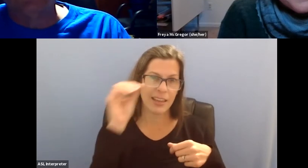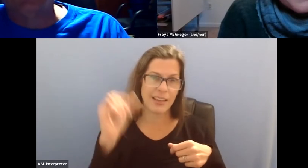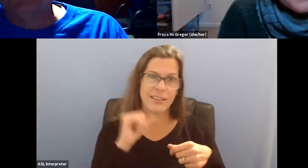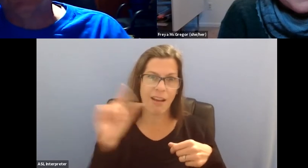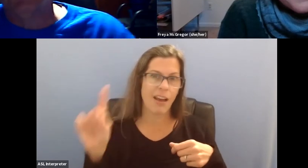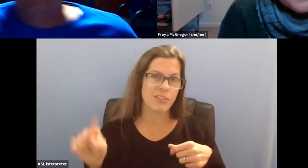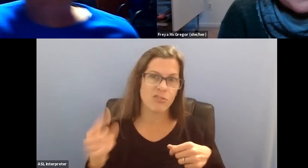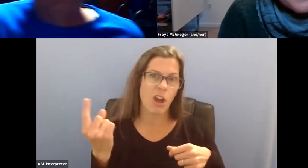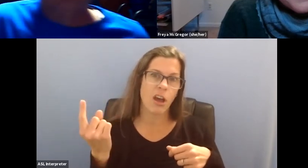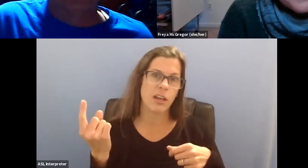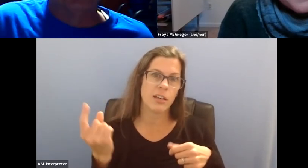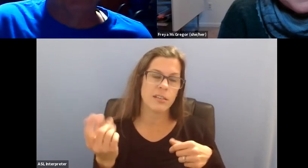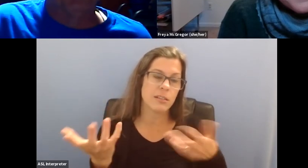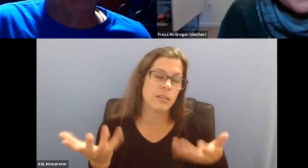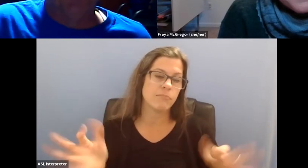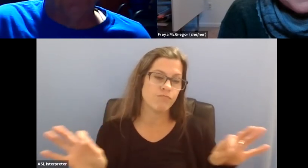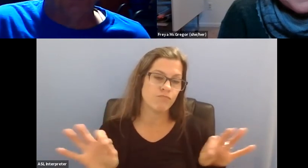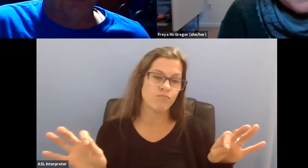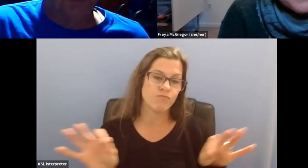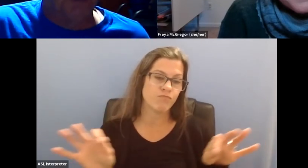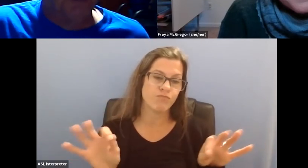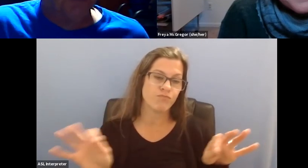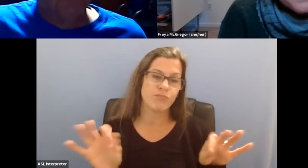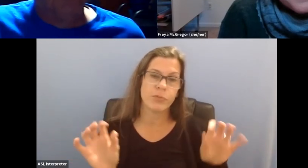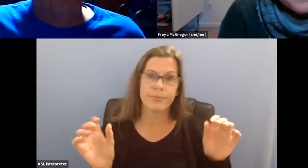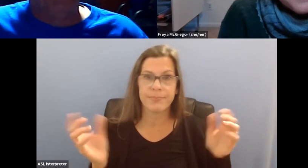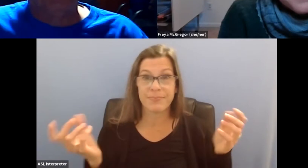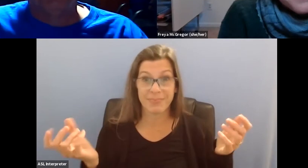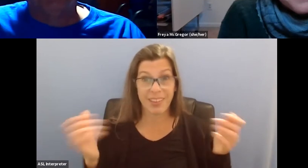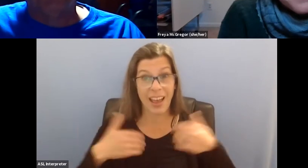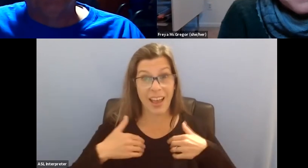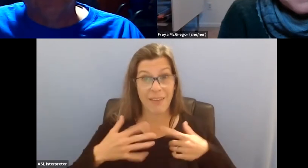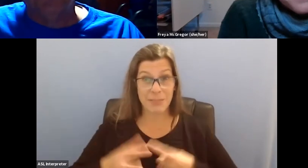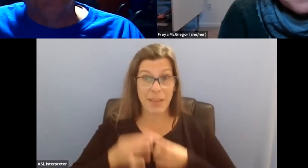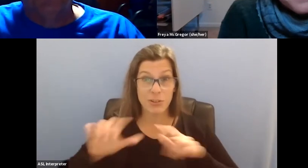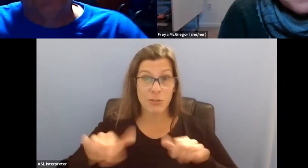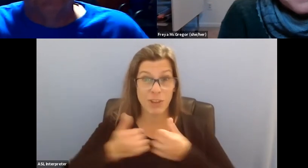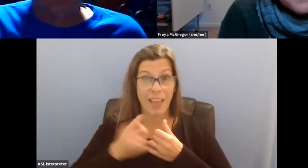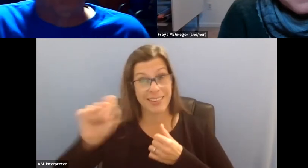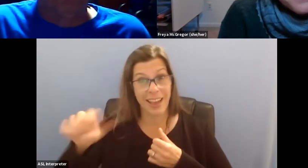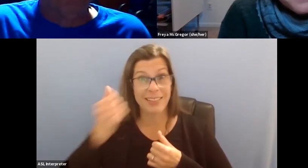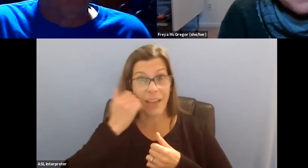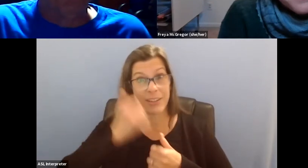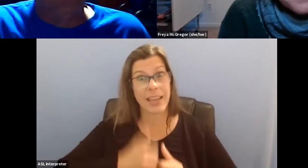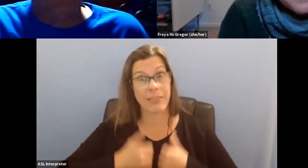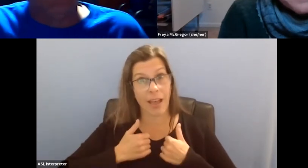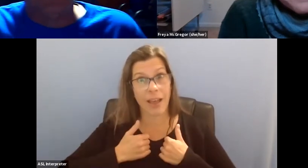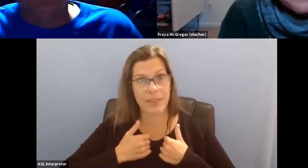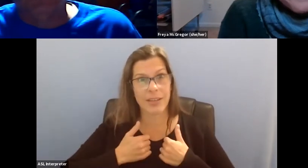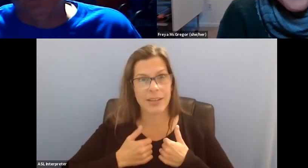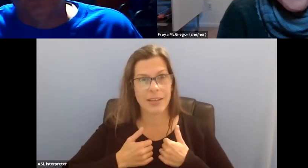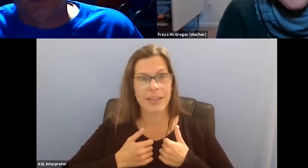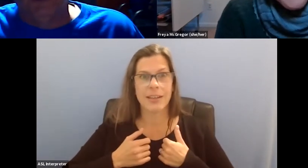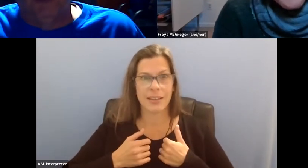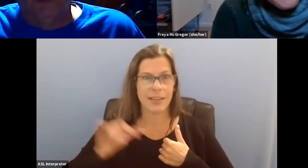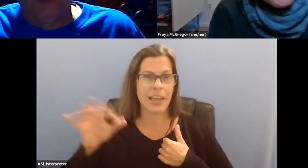it does, um, special challenges, but when you really boil it down and I'm sure my wife would agree with this if